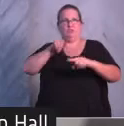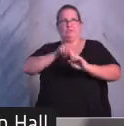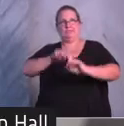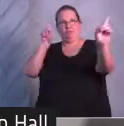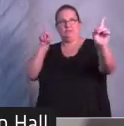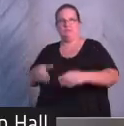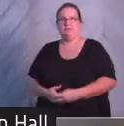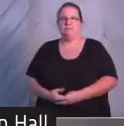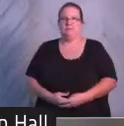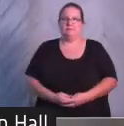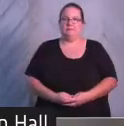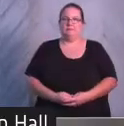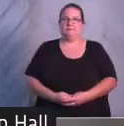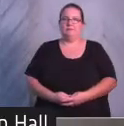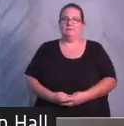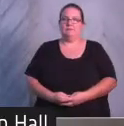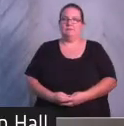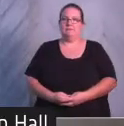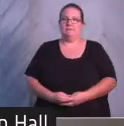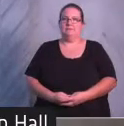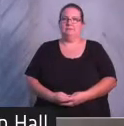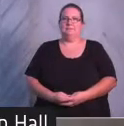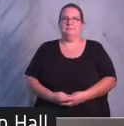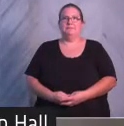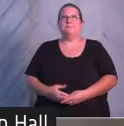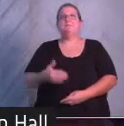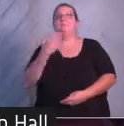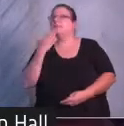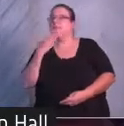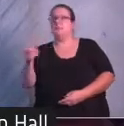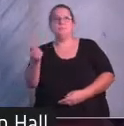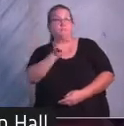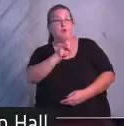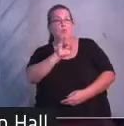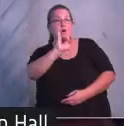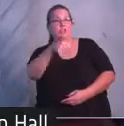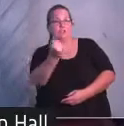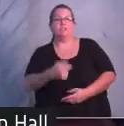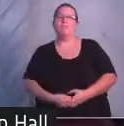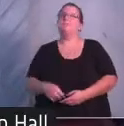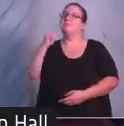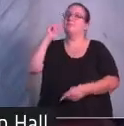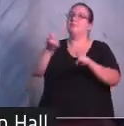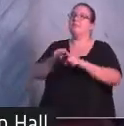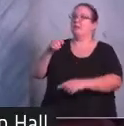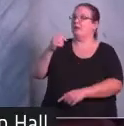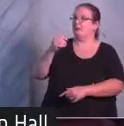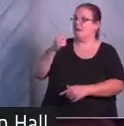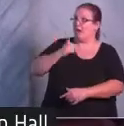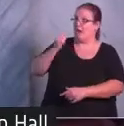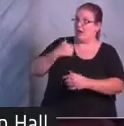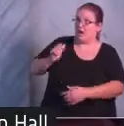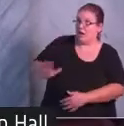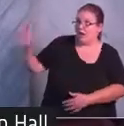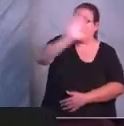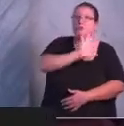other. Thank you very much, Shelley. And Waji. I think as a country, as a nation, we have tried over the